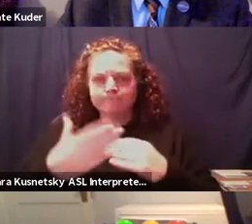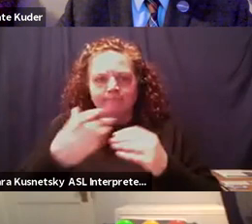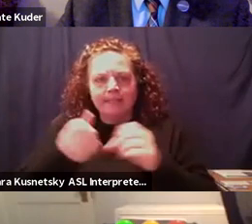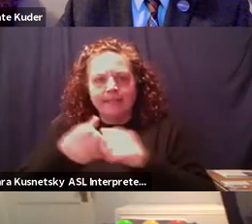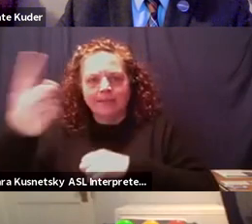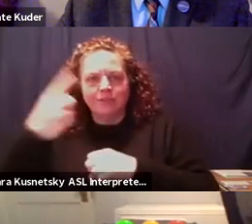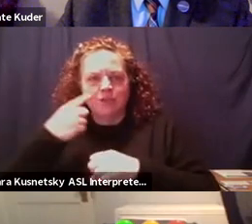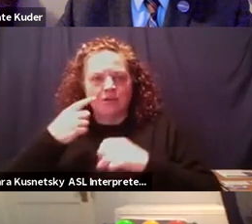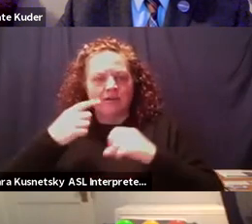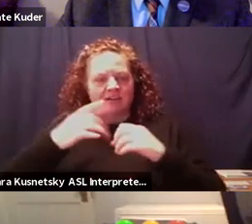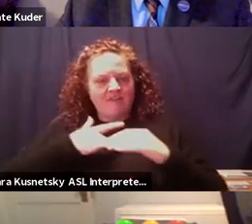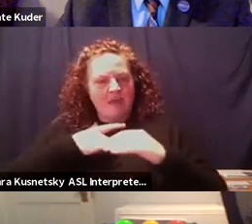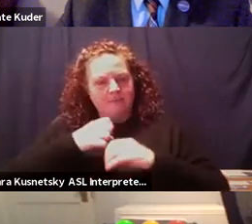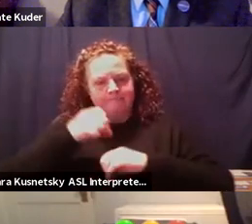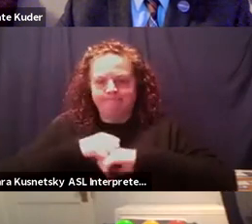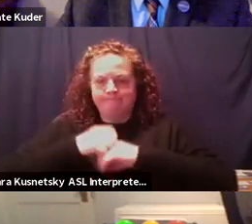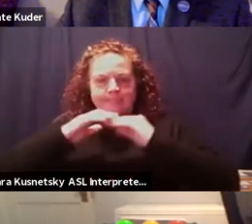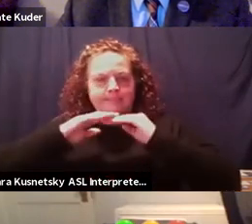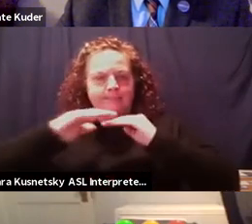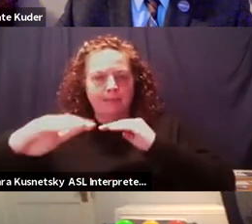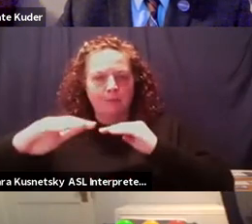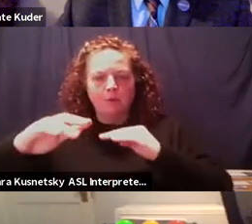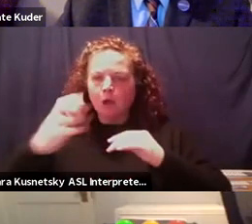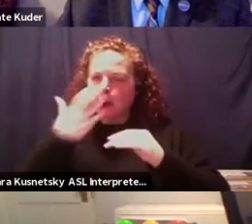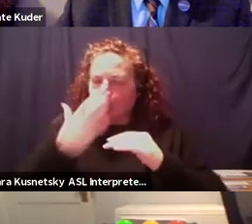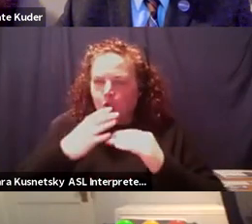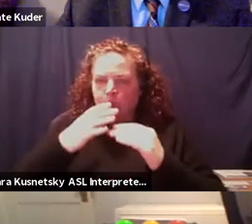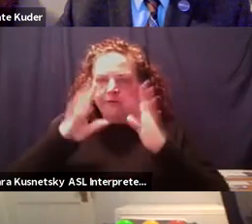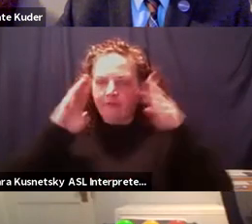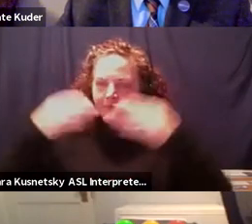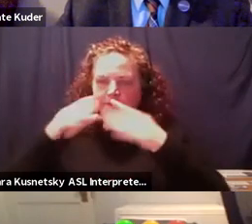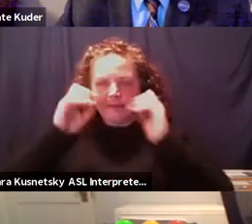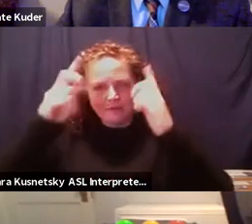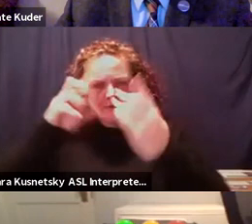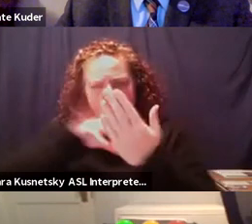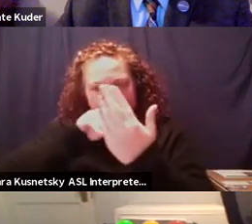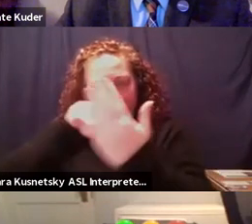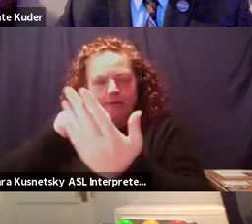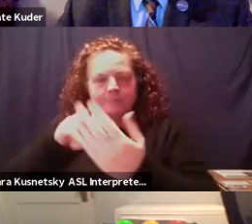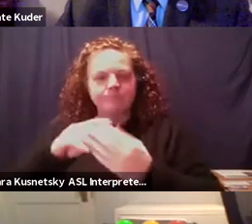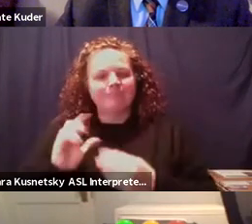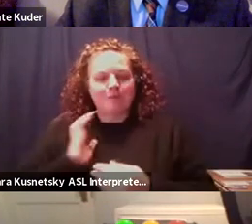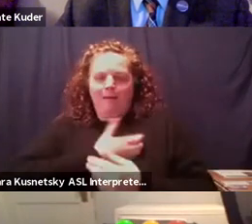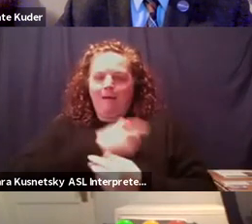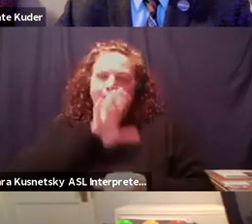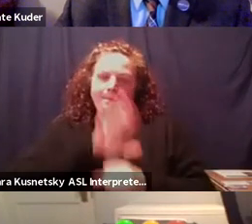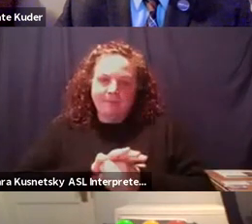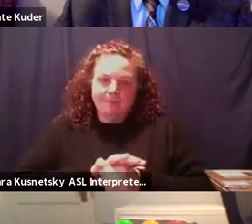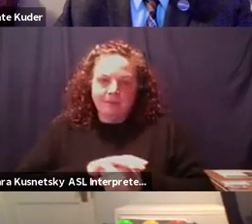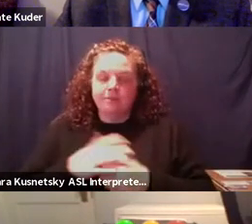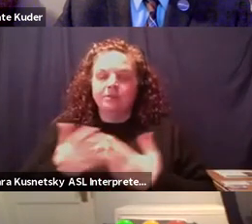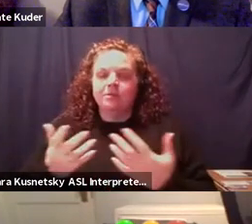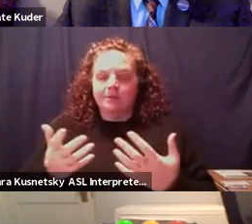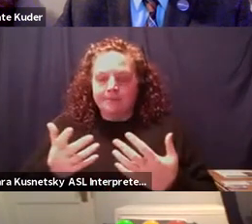and supports for schools to help stabilize the experience. And so our commitment was to make sure